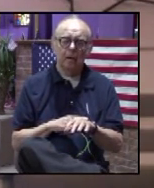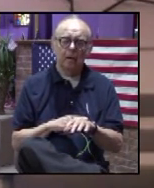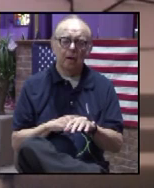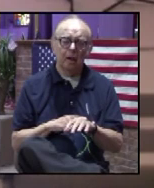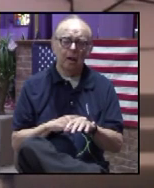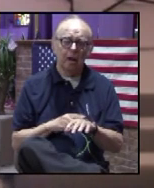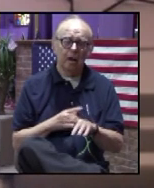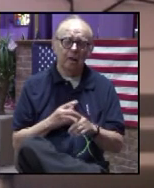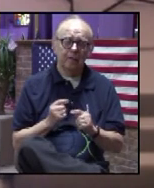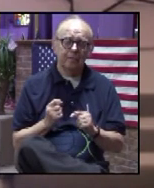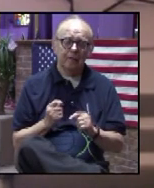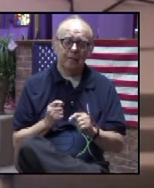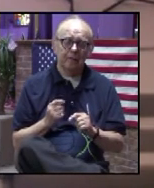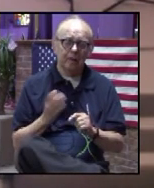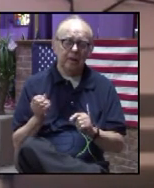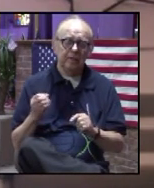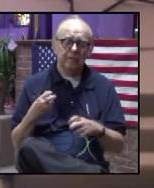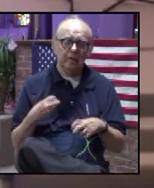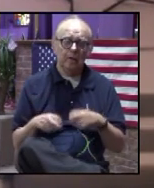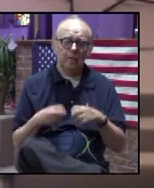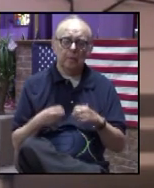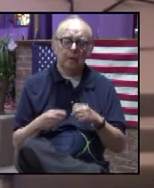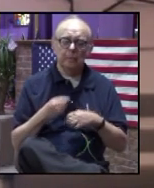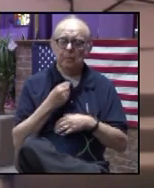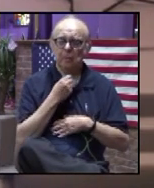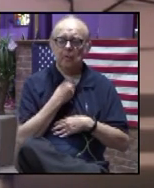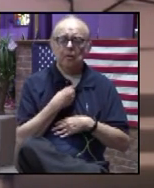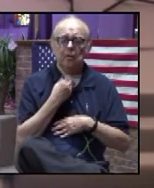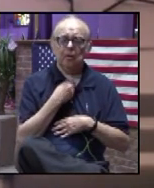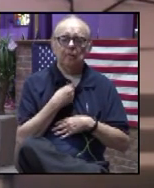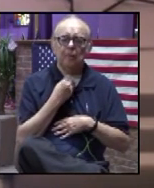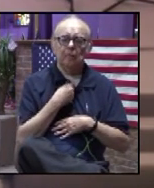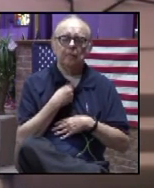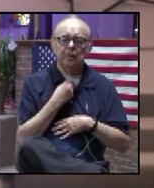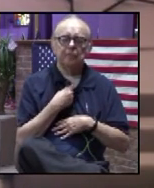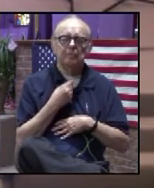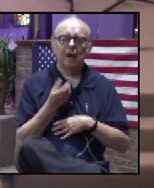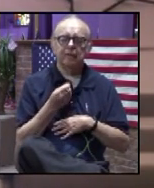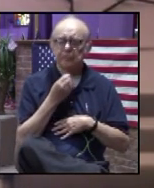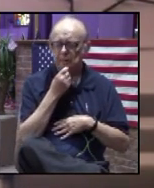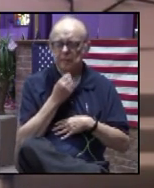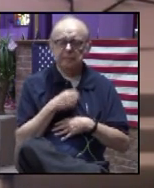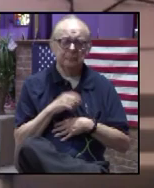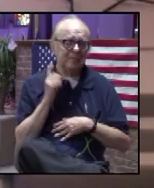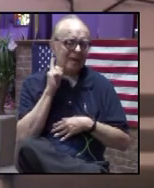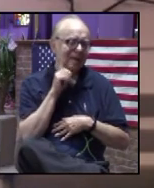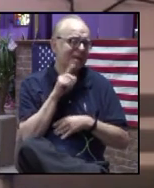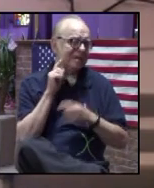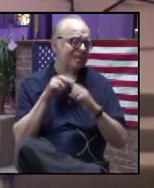I'll try my best. Problem is it rubs up against my whiskers, which means I guess I'm going to have to shave.